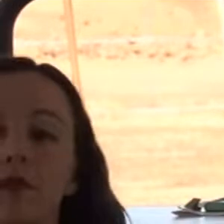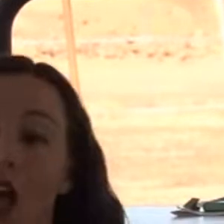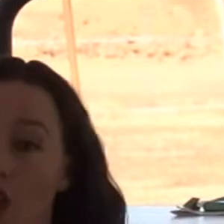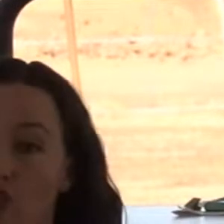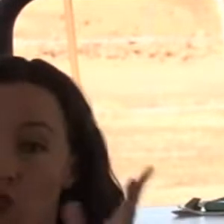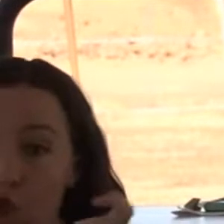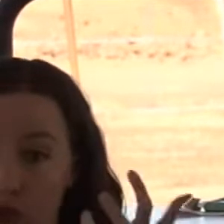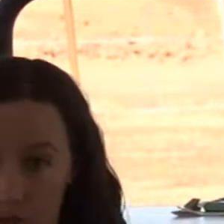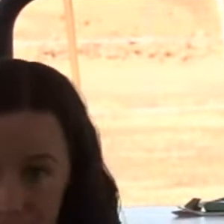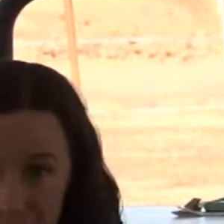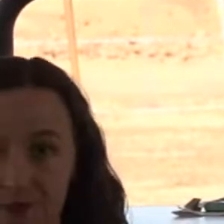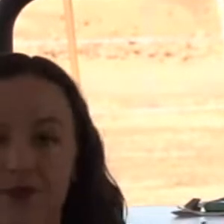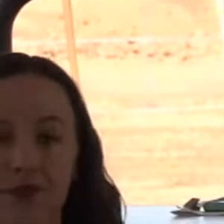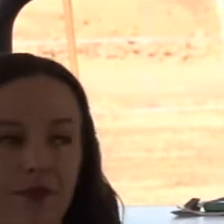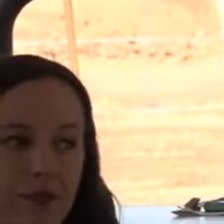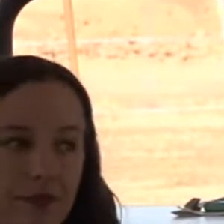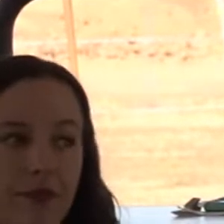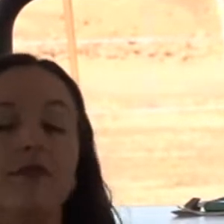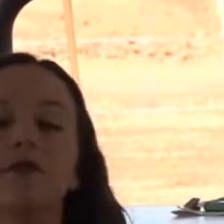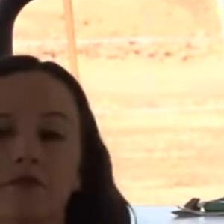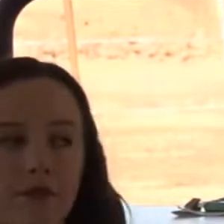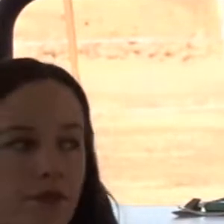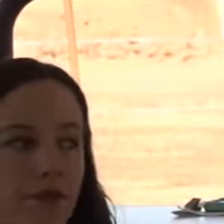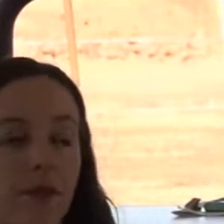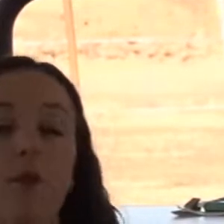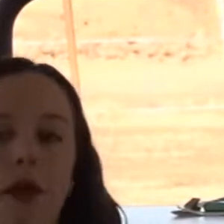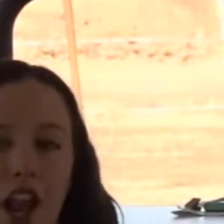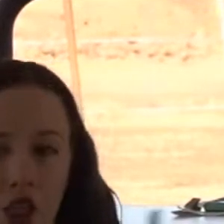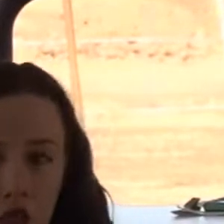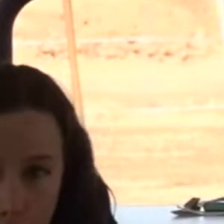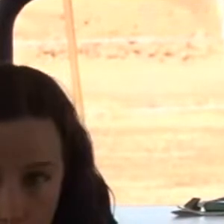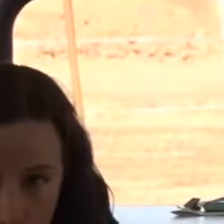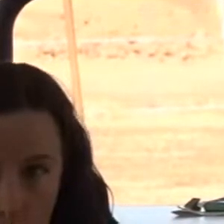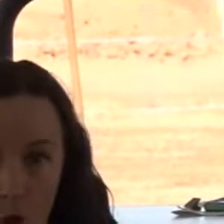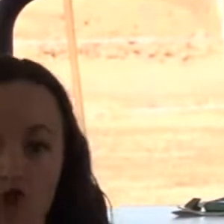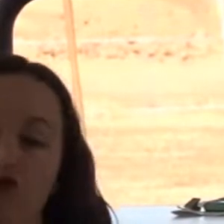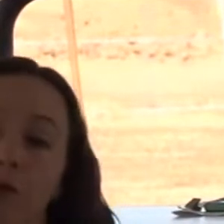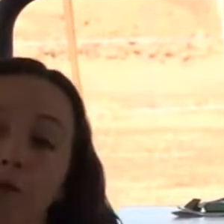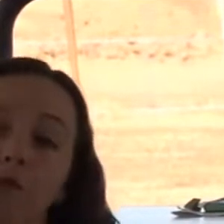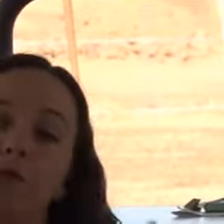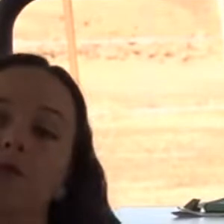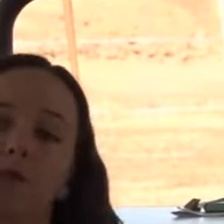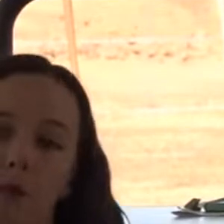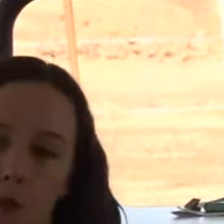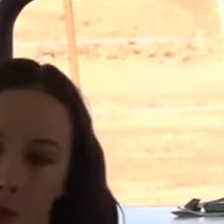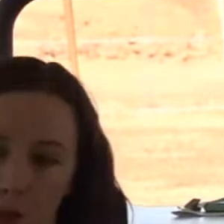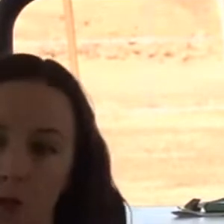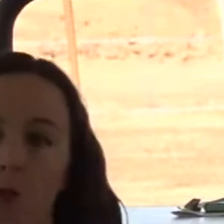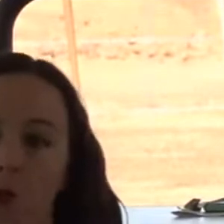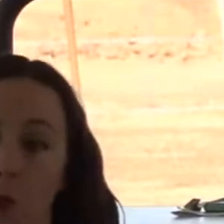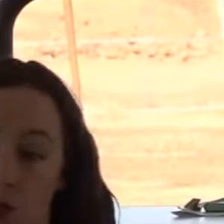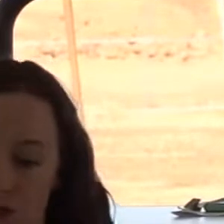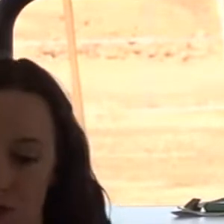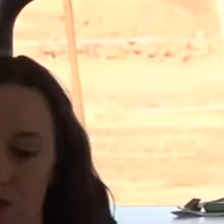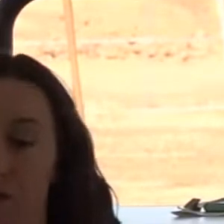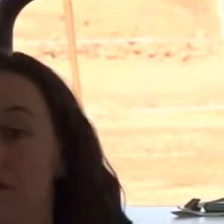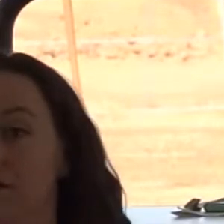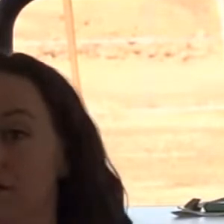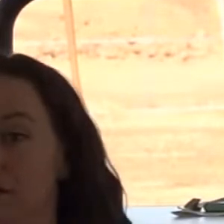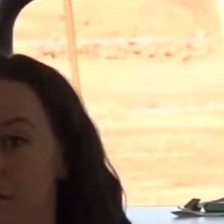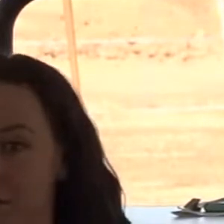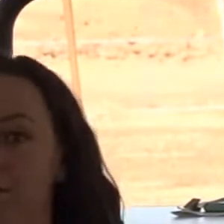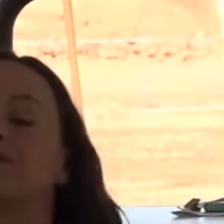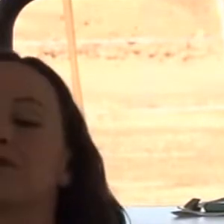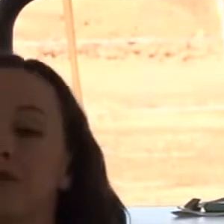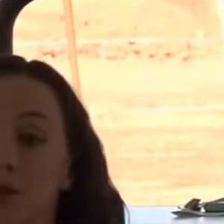heard already, there has been a lot of work by a lot of people to get to this point today.